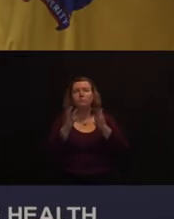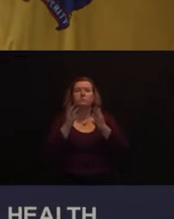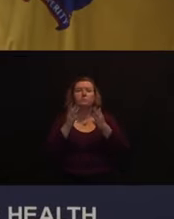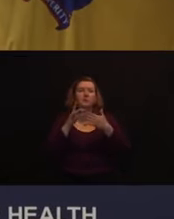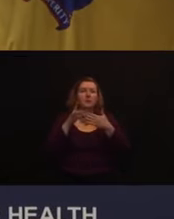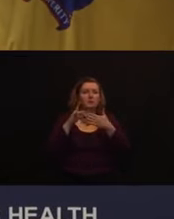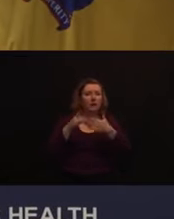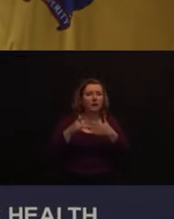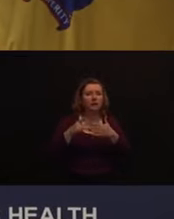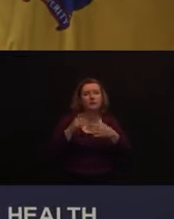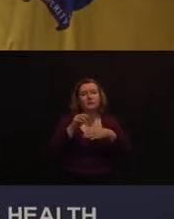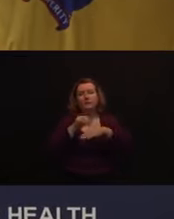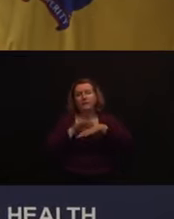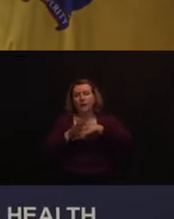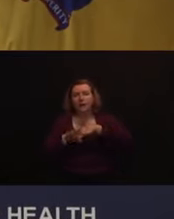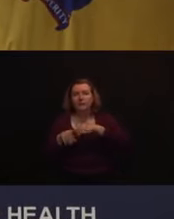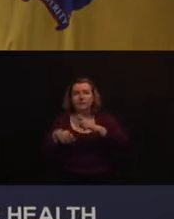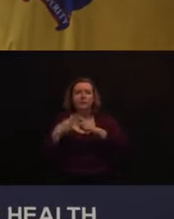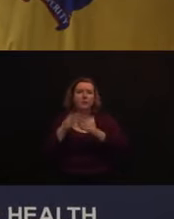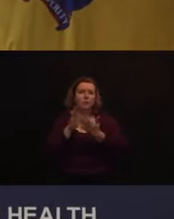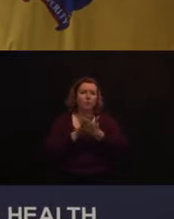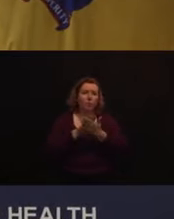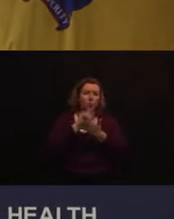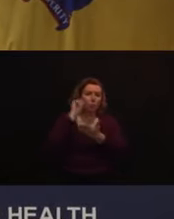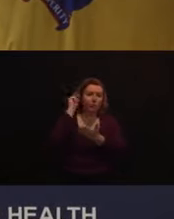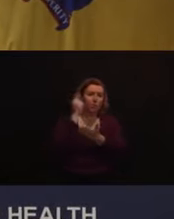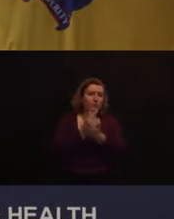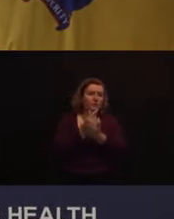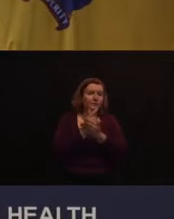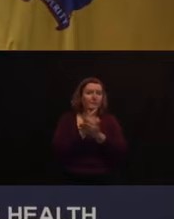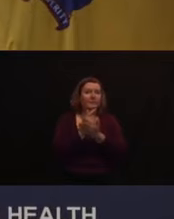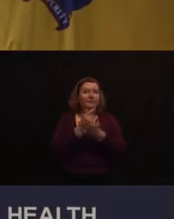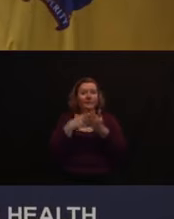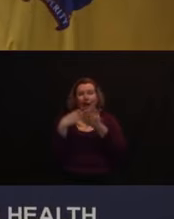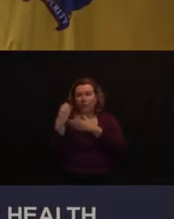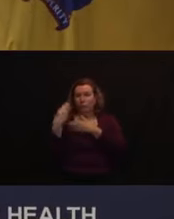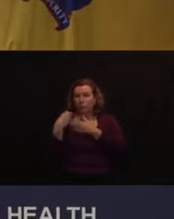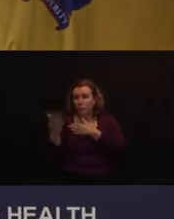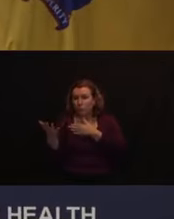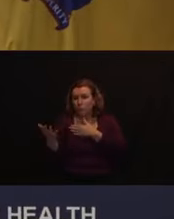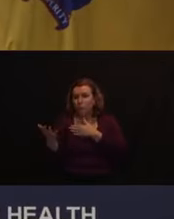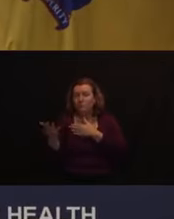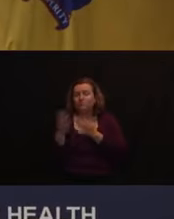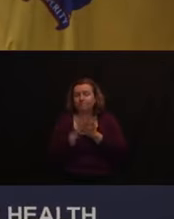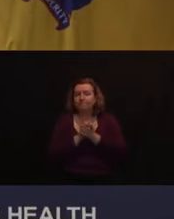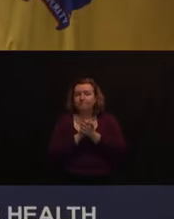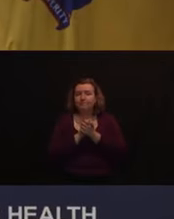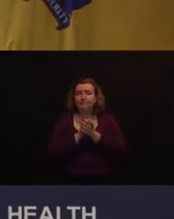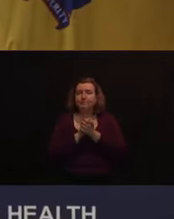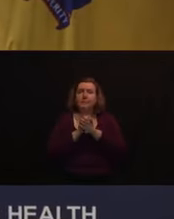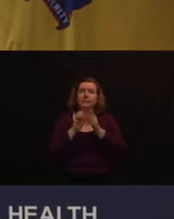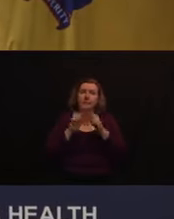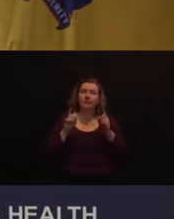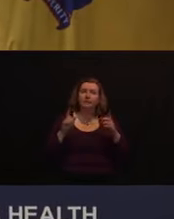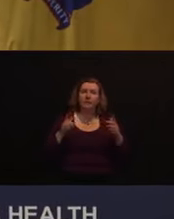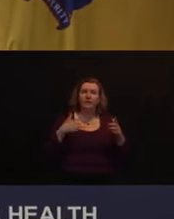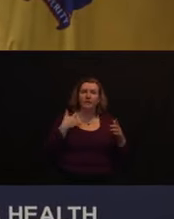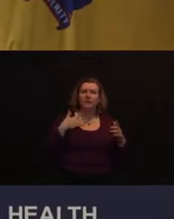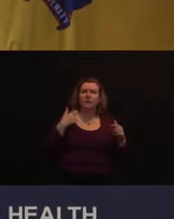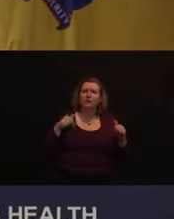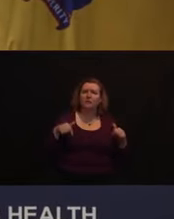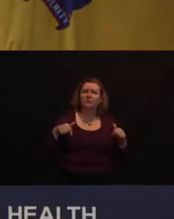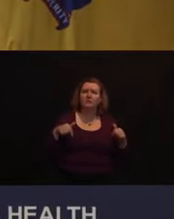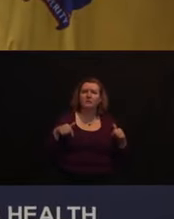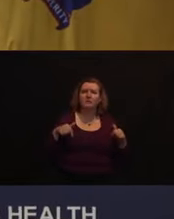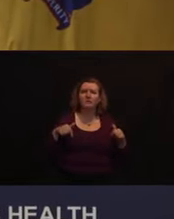hope will overwhelmingly occur outdoors and hopefully on time. But I think we're in a dramatically different and better